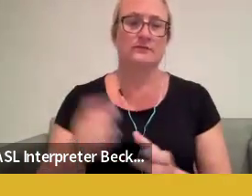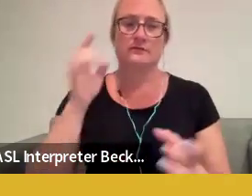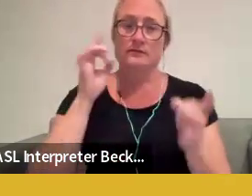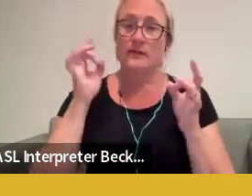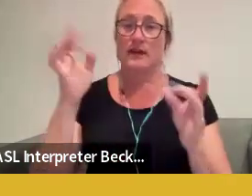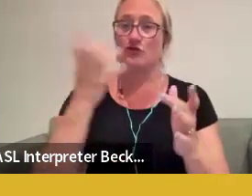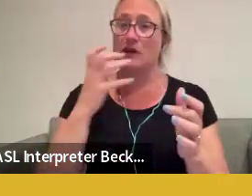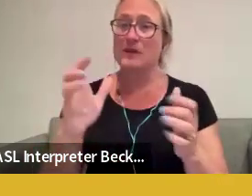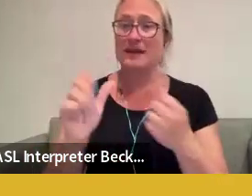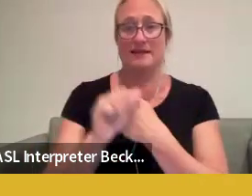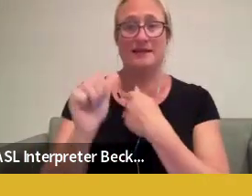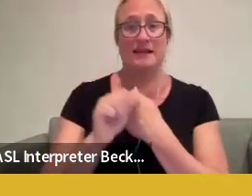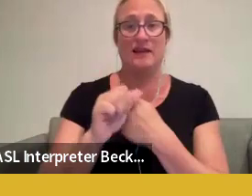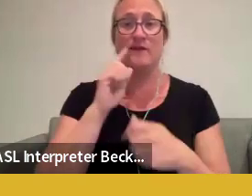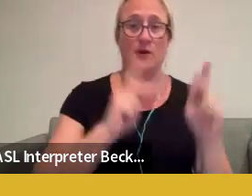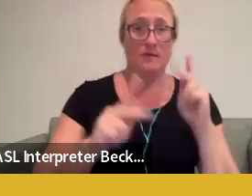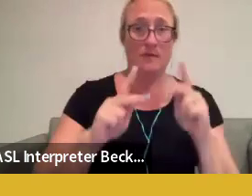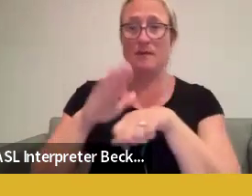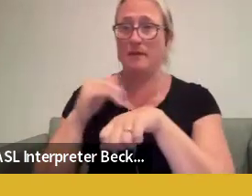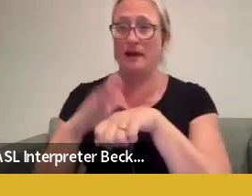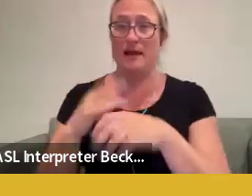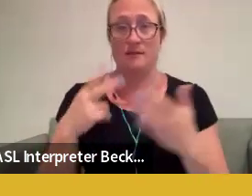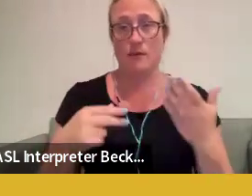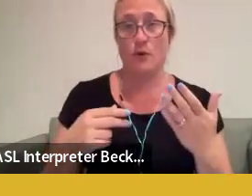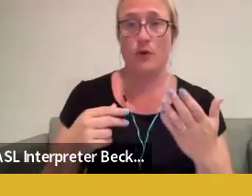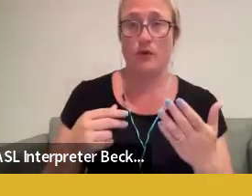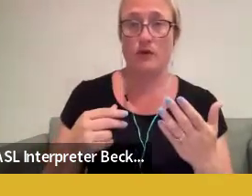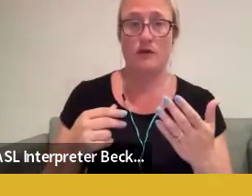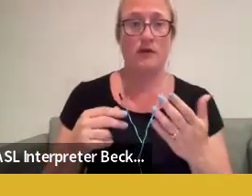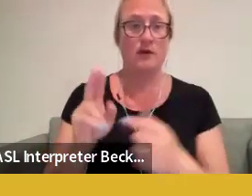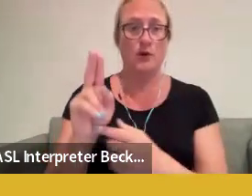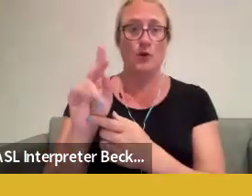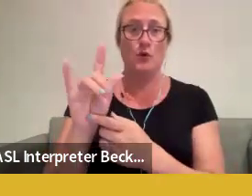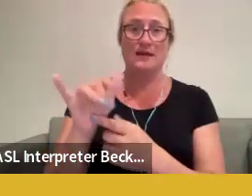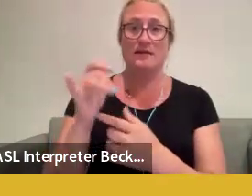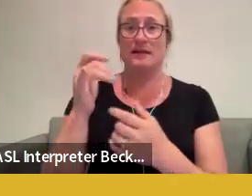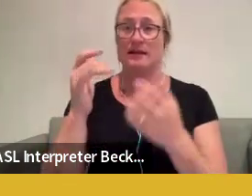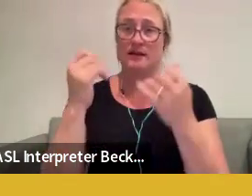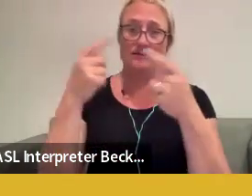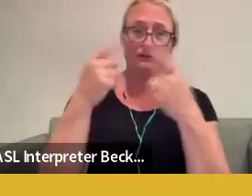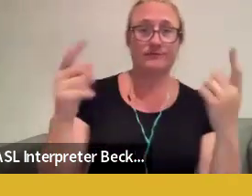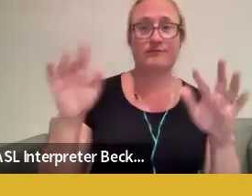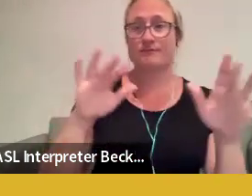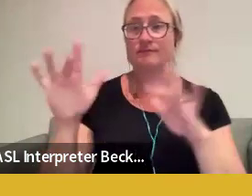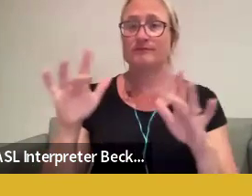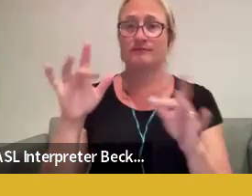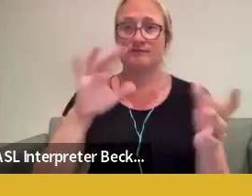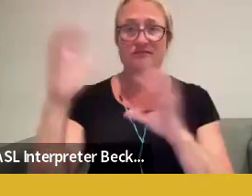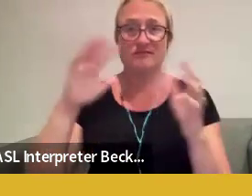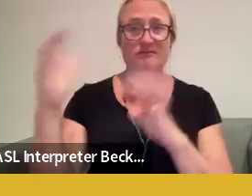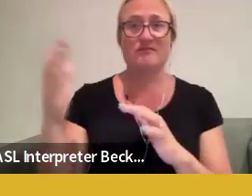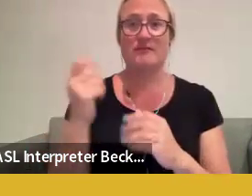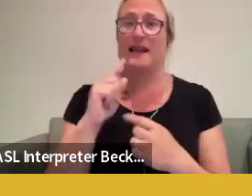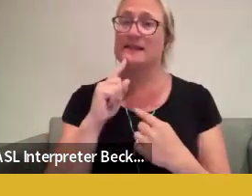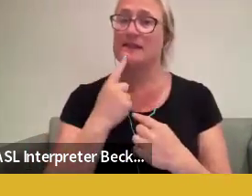very dangerous for people and pets. It can cause utility disruptions and severe weather. We've definitely had more severe storms